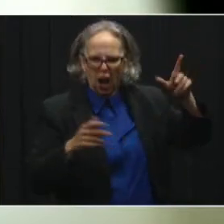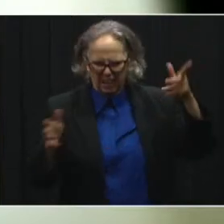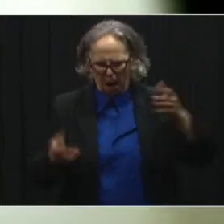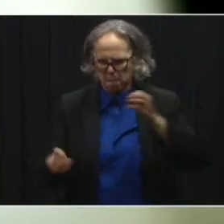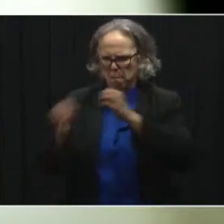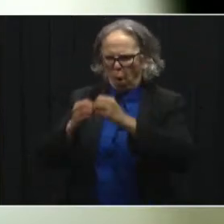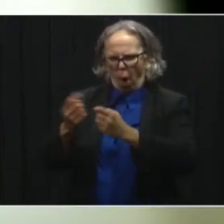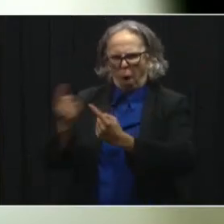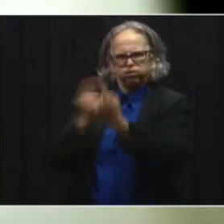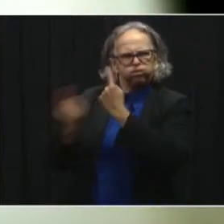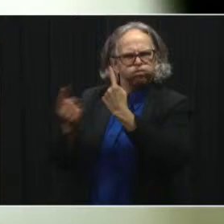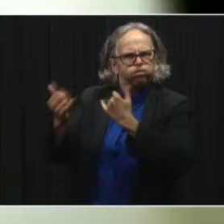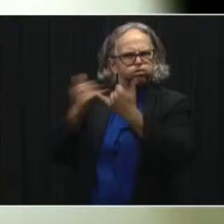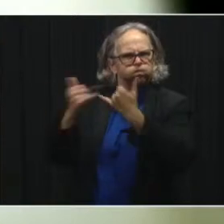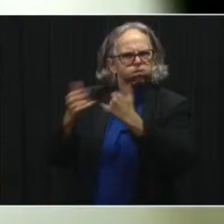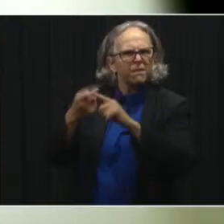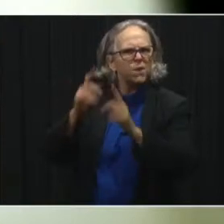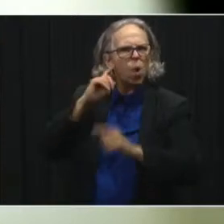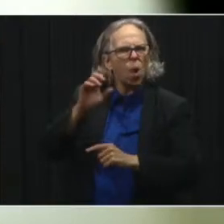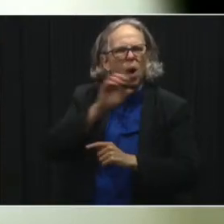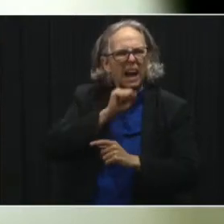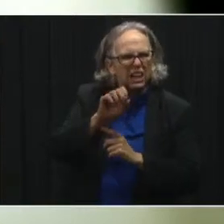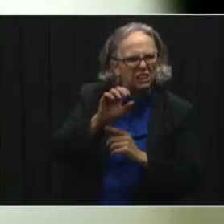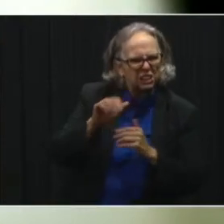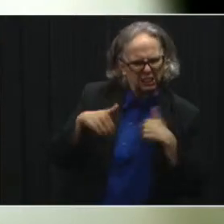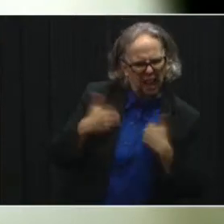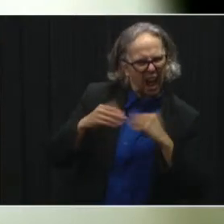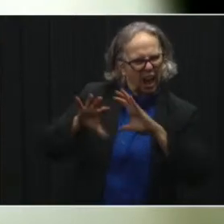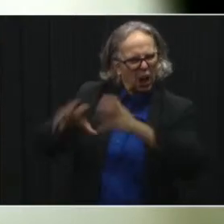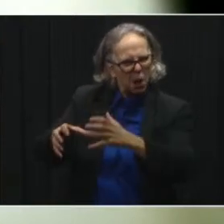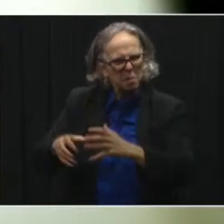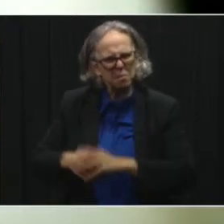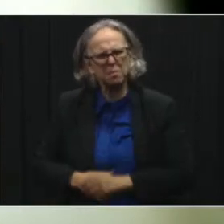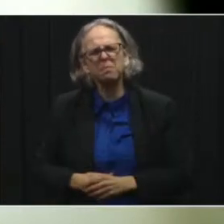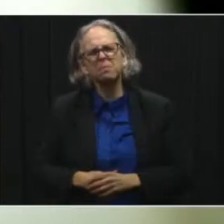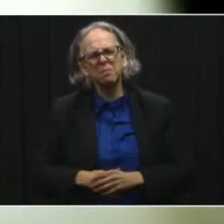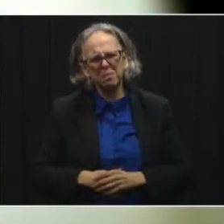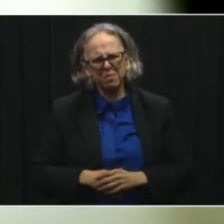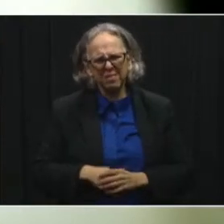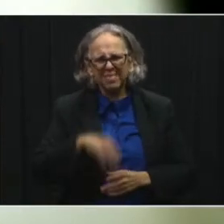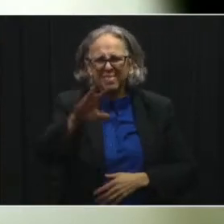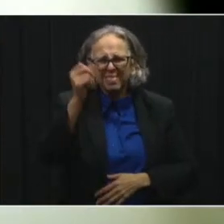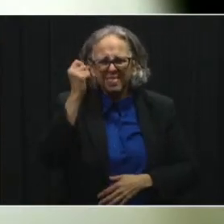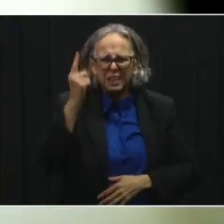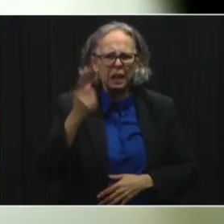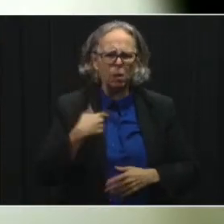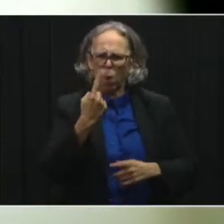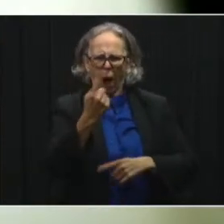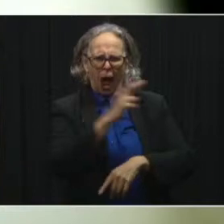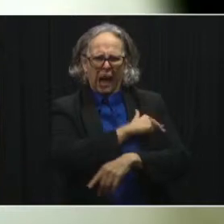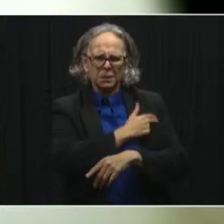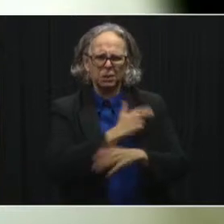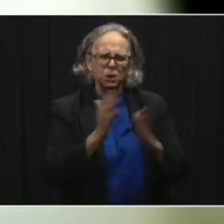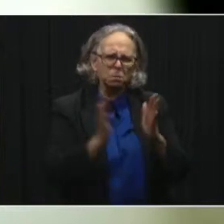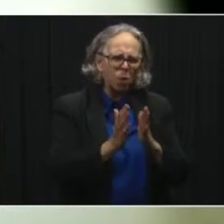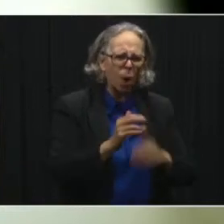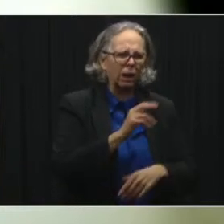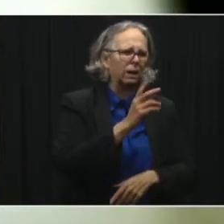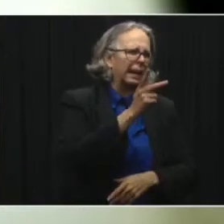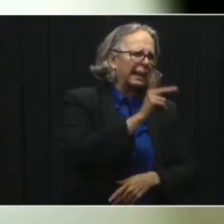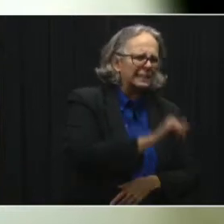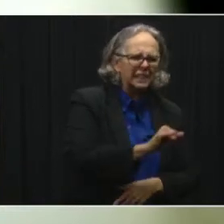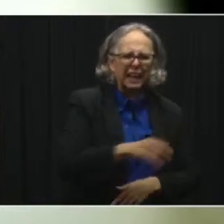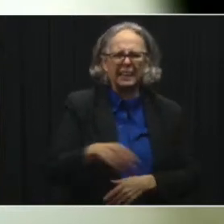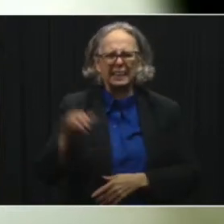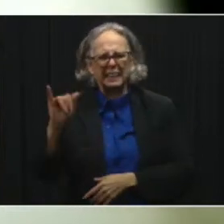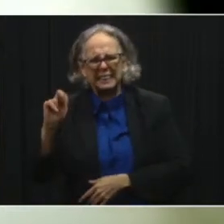other small hospitals across Kentucky, Indiana, Ohio, who don't have the necessary